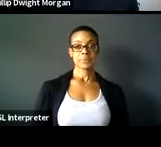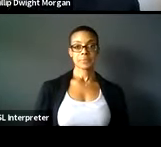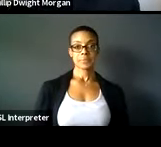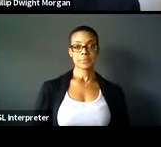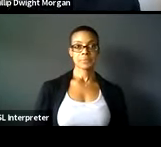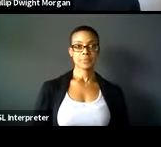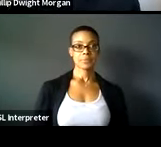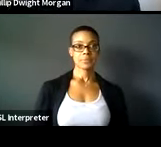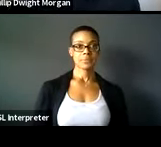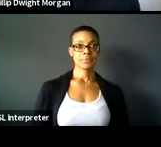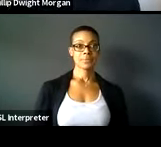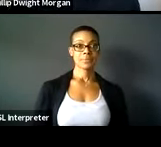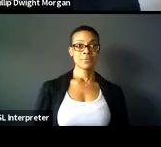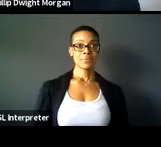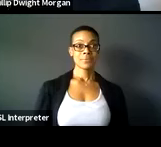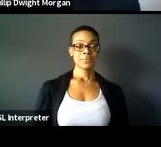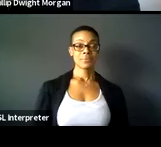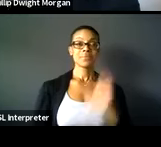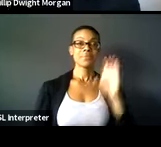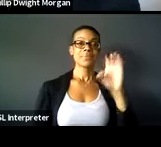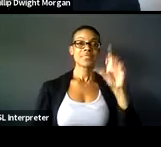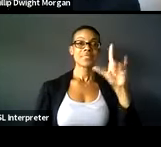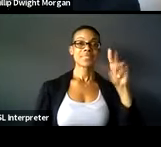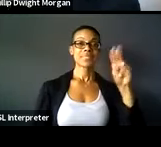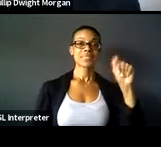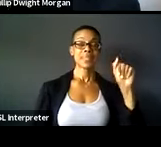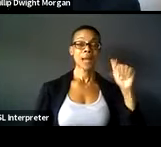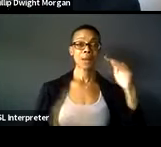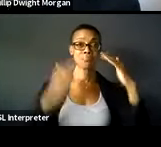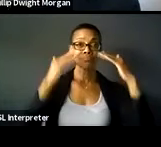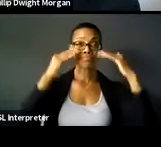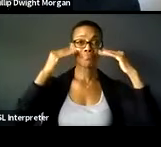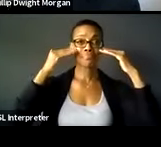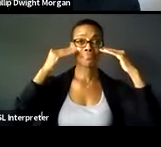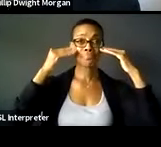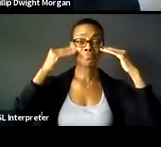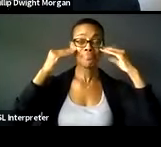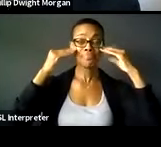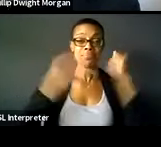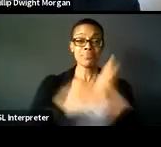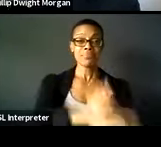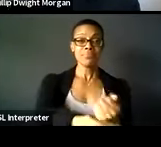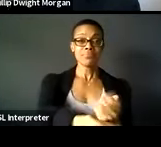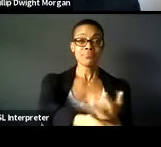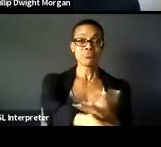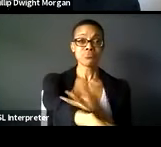I want to cry. Oh my God, that was just, somebody put goosebumps